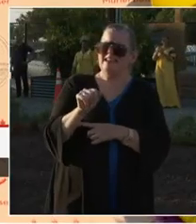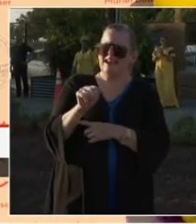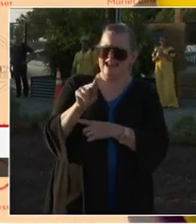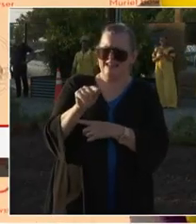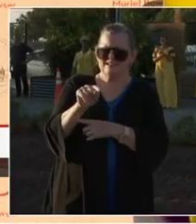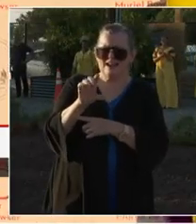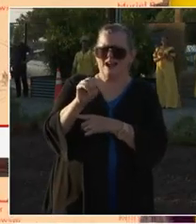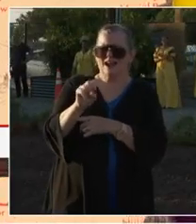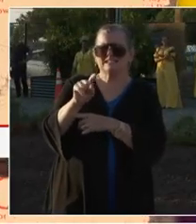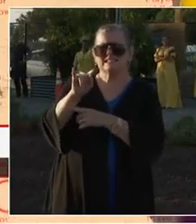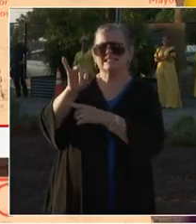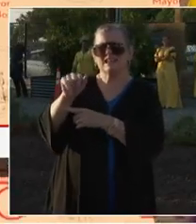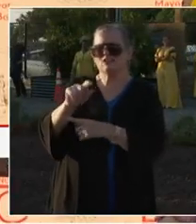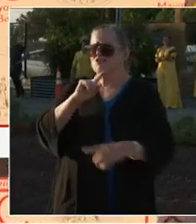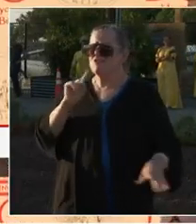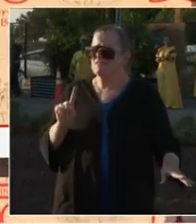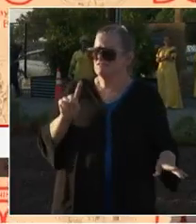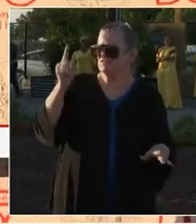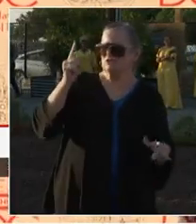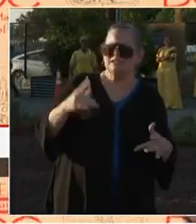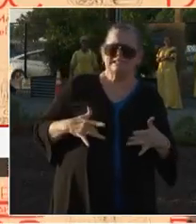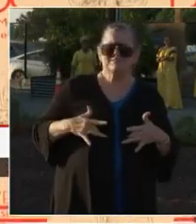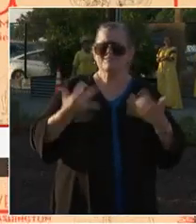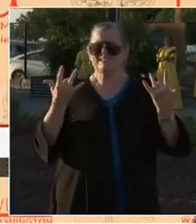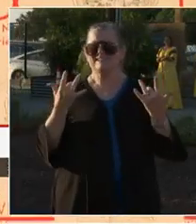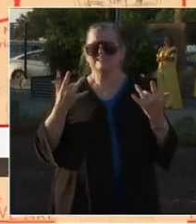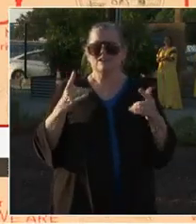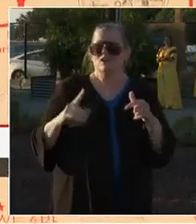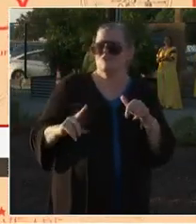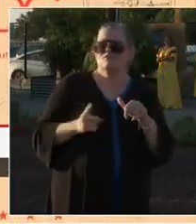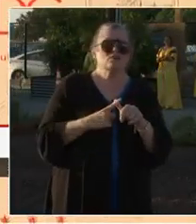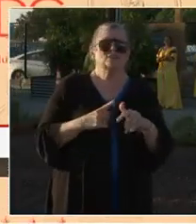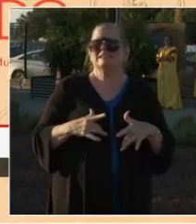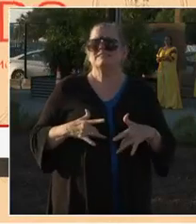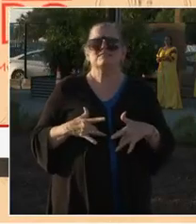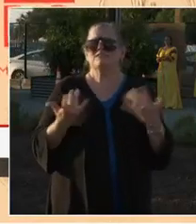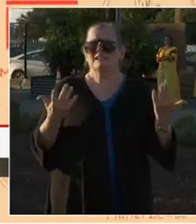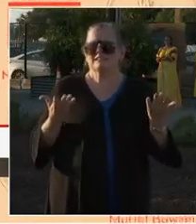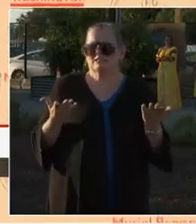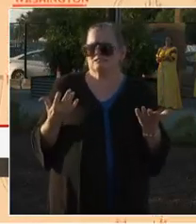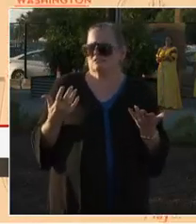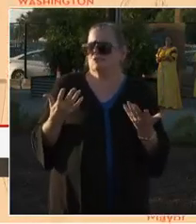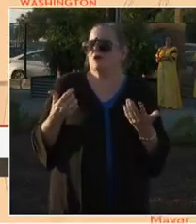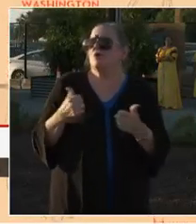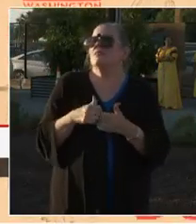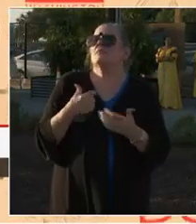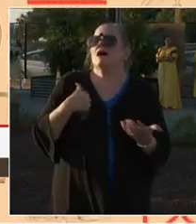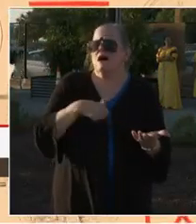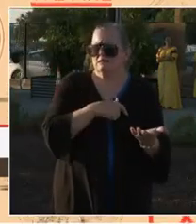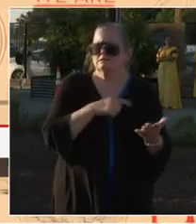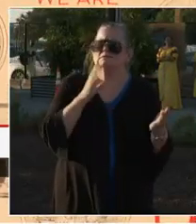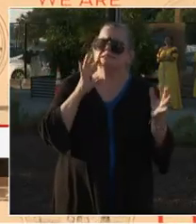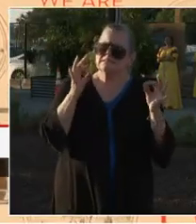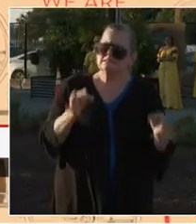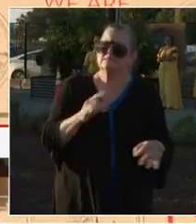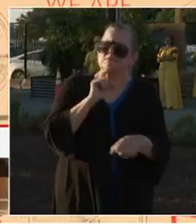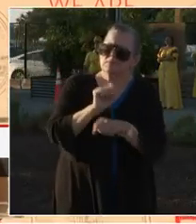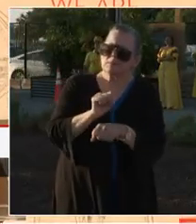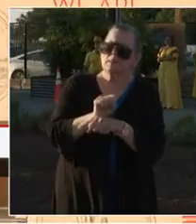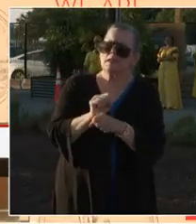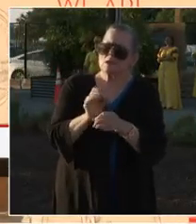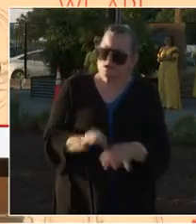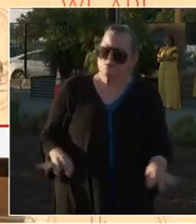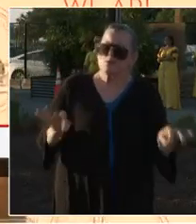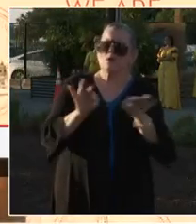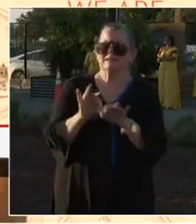very first event, certainly their first event with us. And it is an important day that